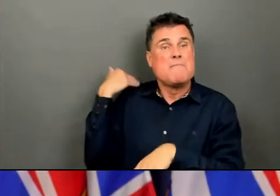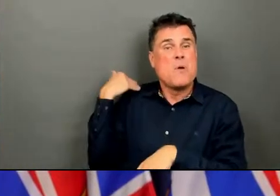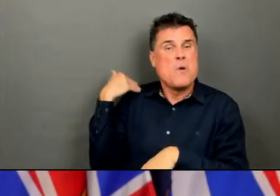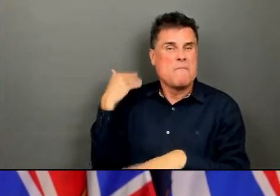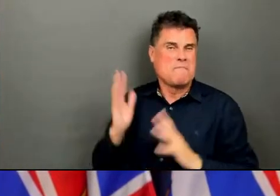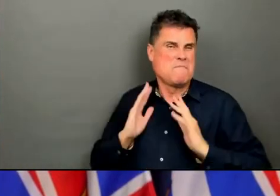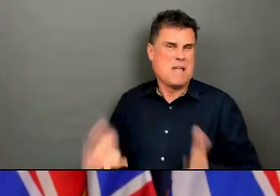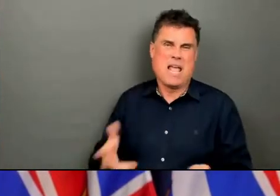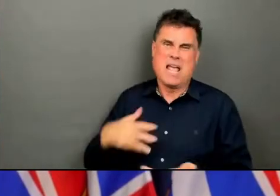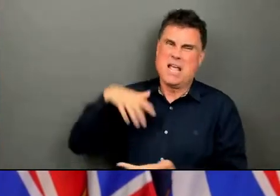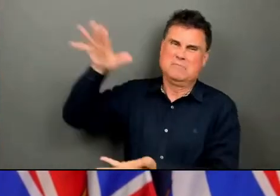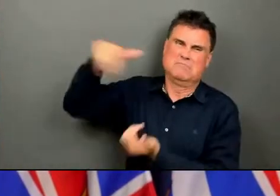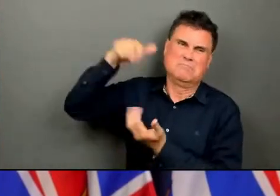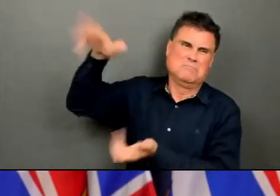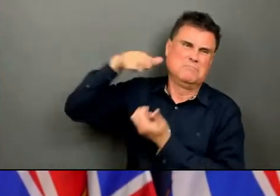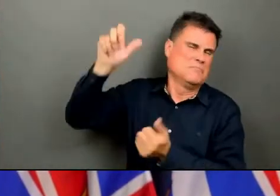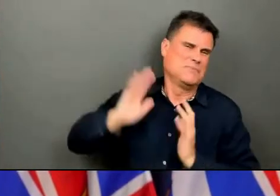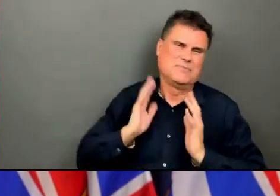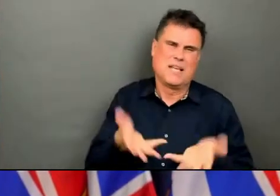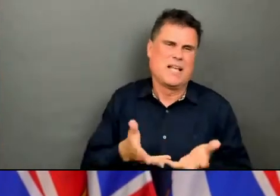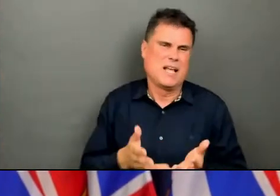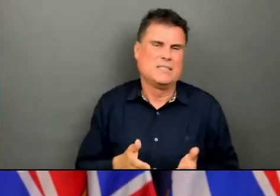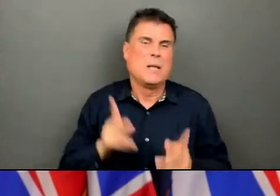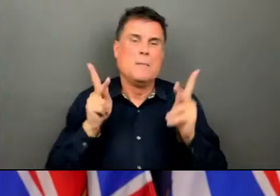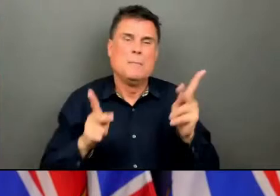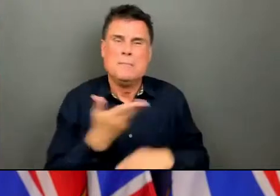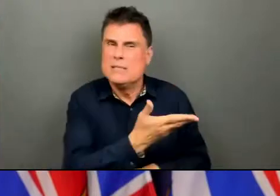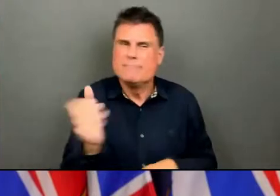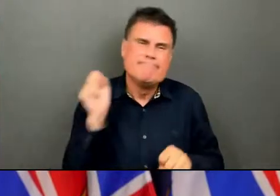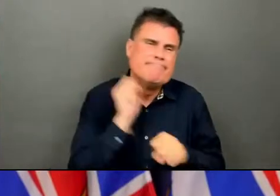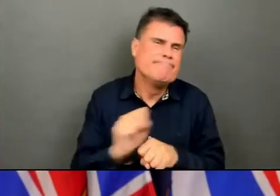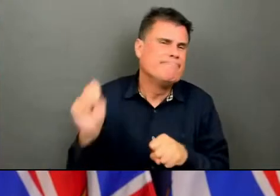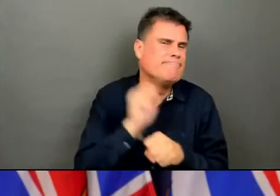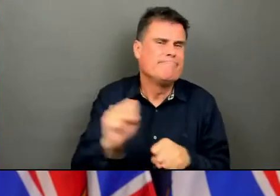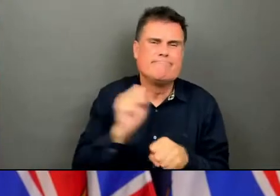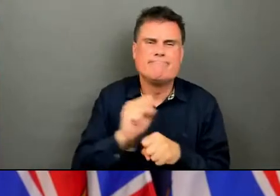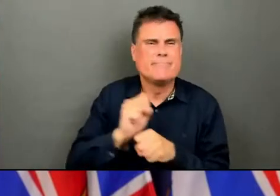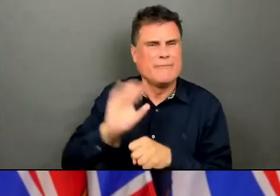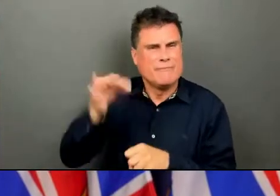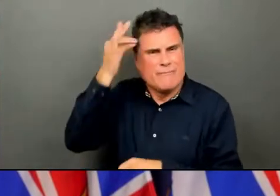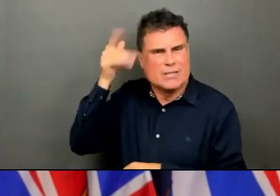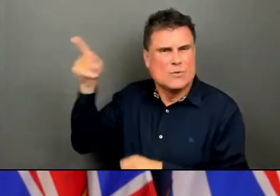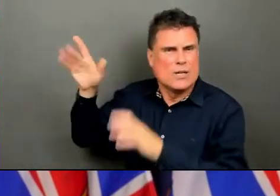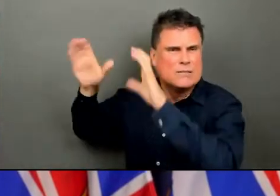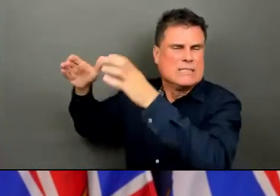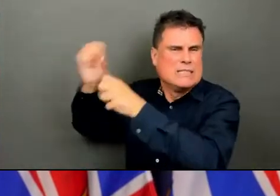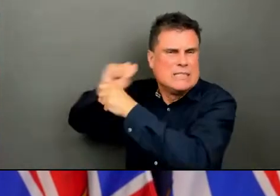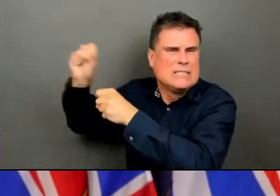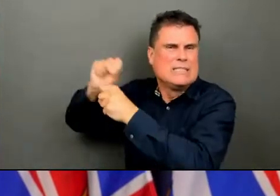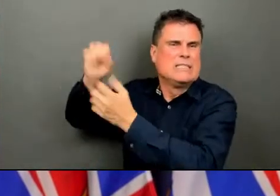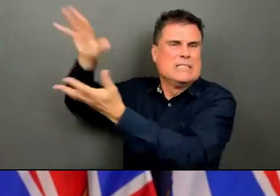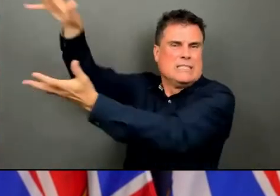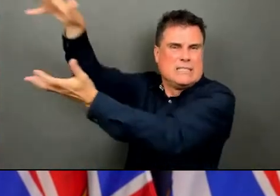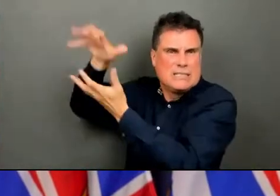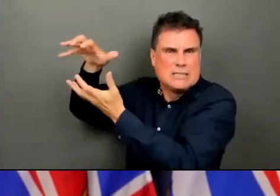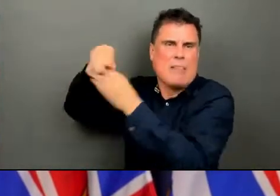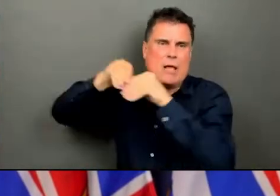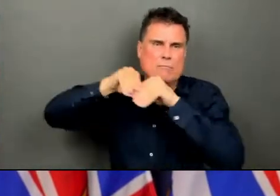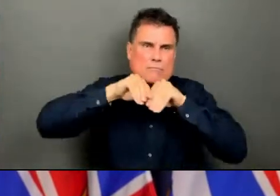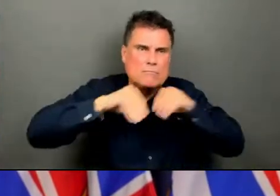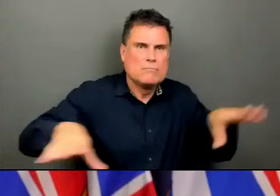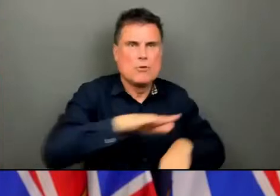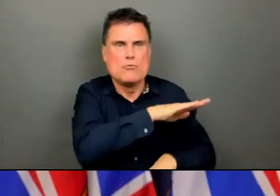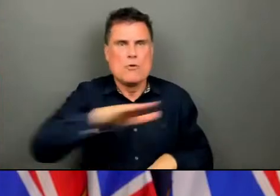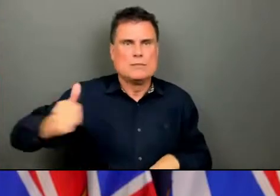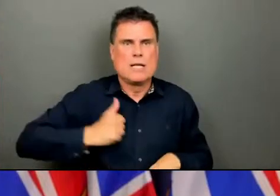with respect for the people working so hard at the federal level to deliver doses to British Columbia and to Canada, because of the increased number, amount